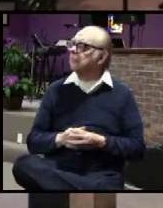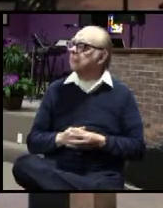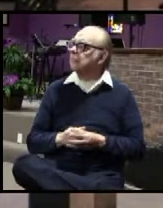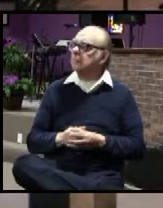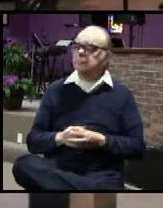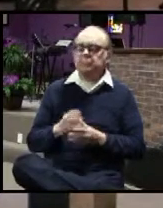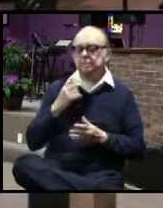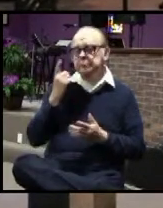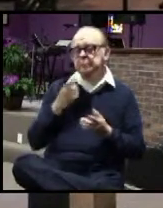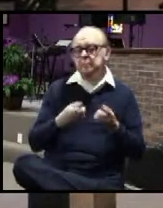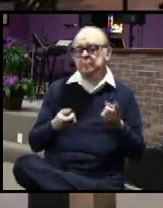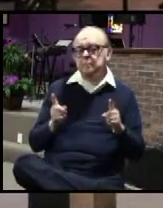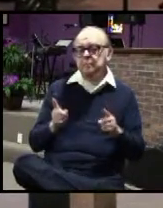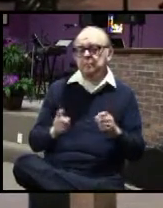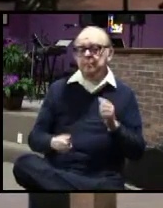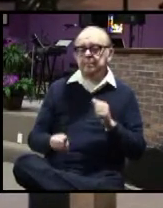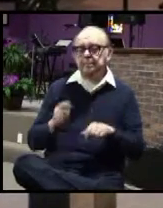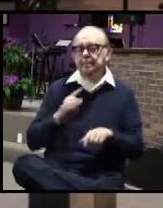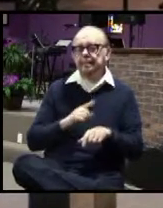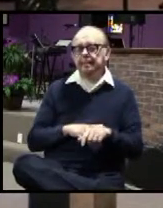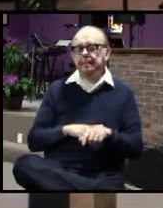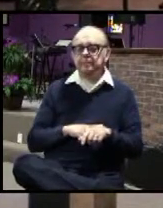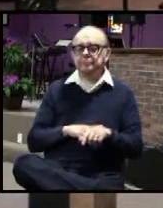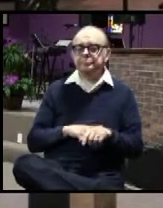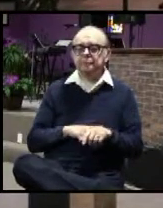Amen. You see, what happens with most of the time is,